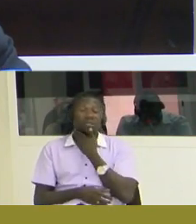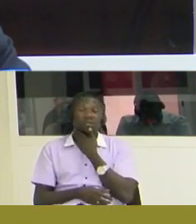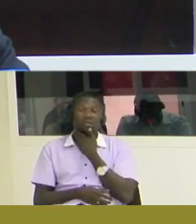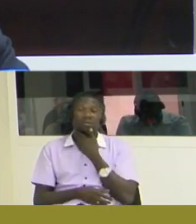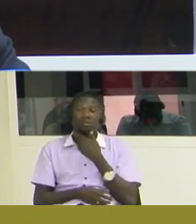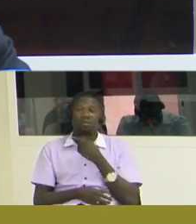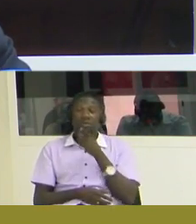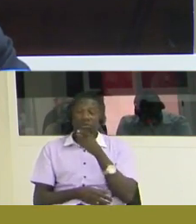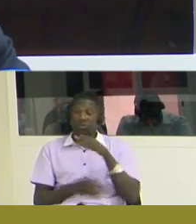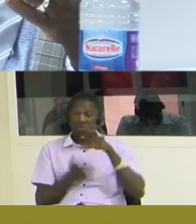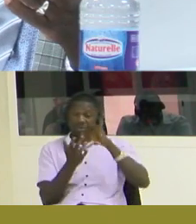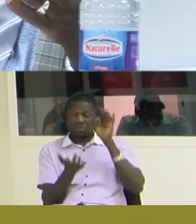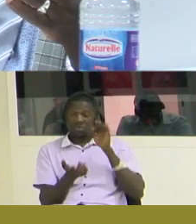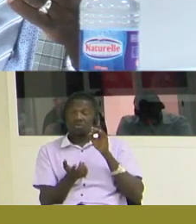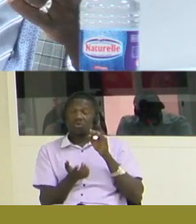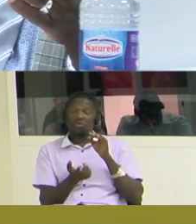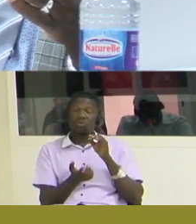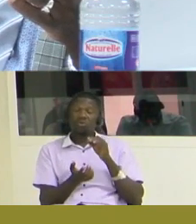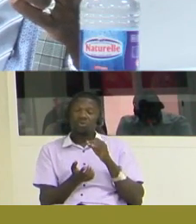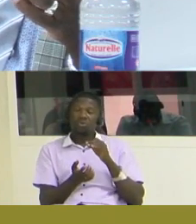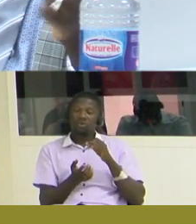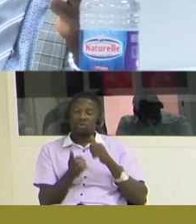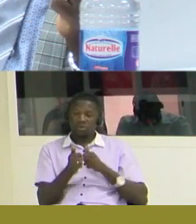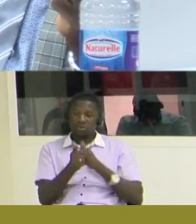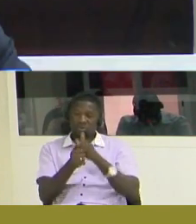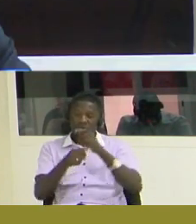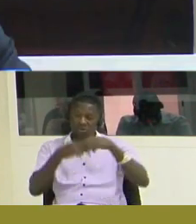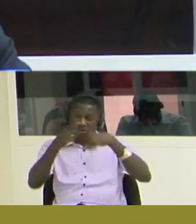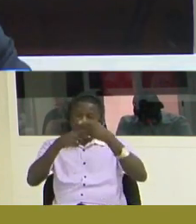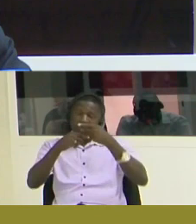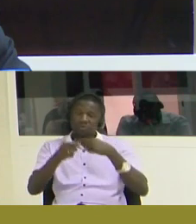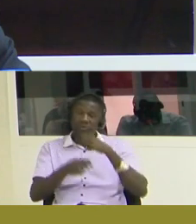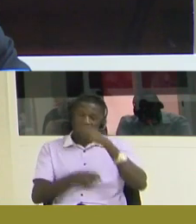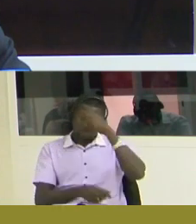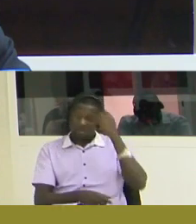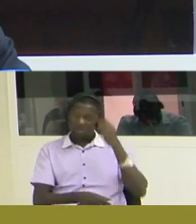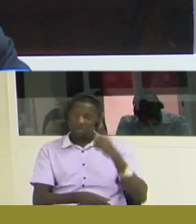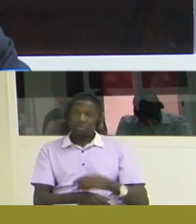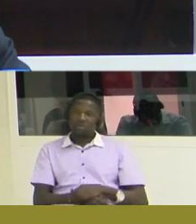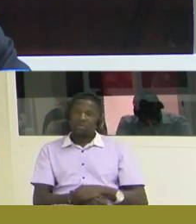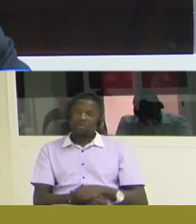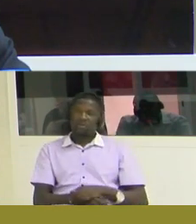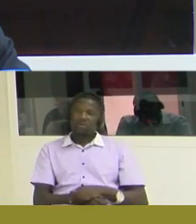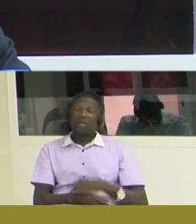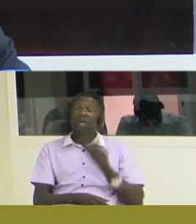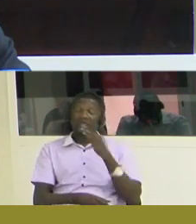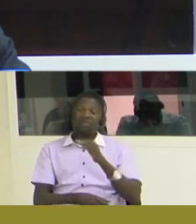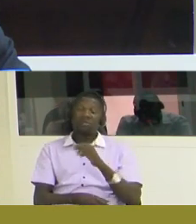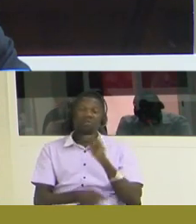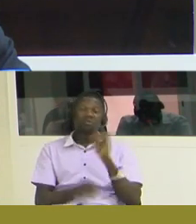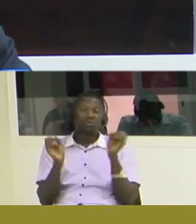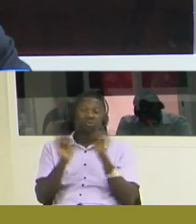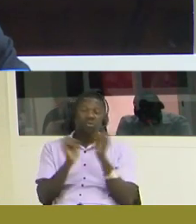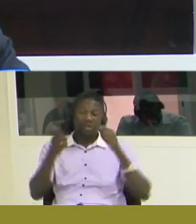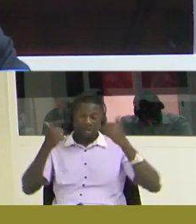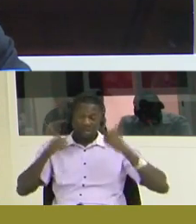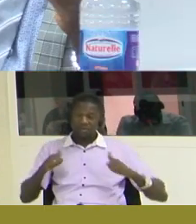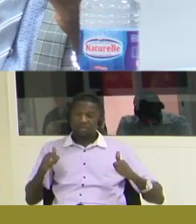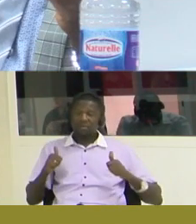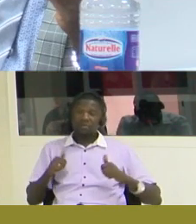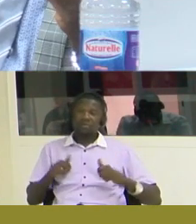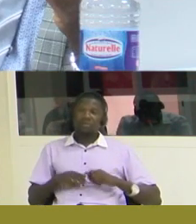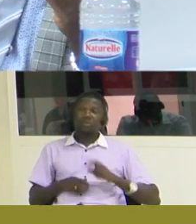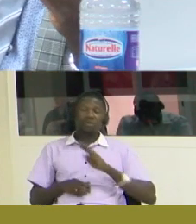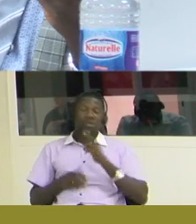to continue with your job I choose to continue to serve my country as if nothing has happened not as if